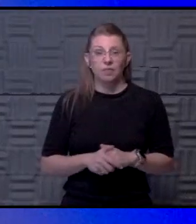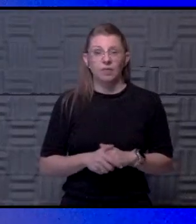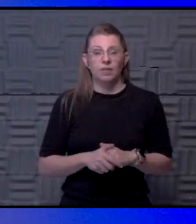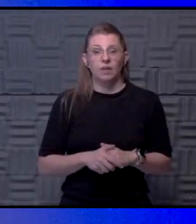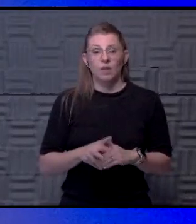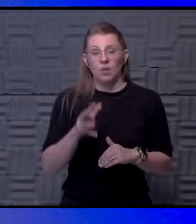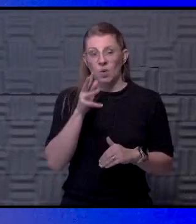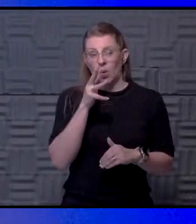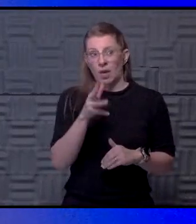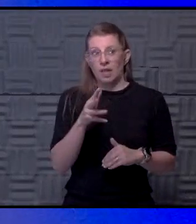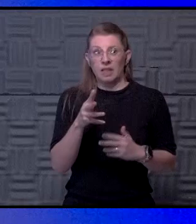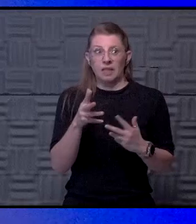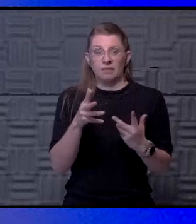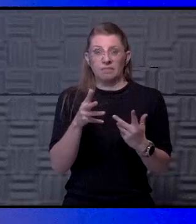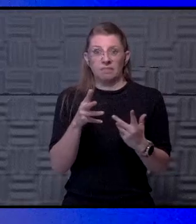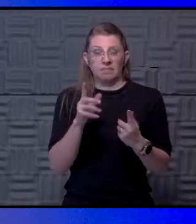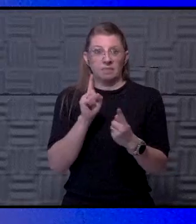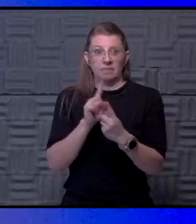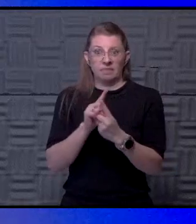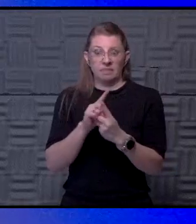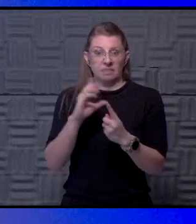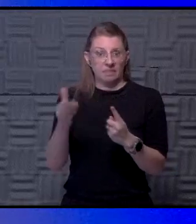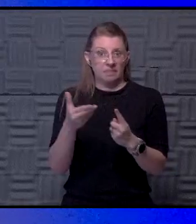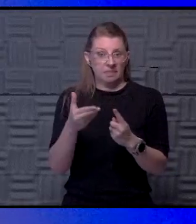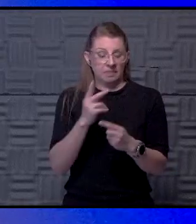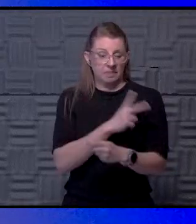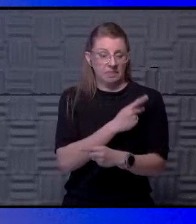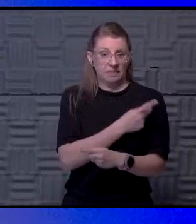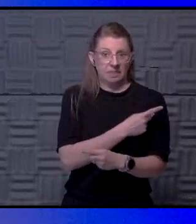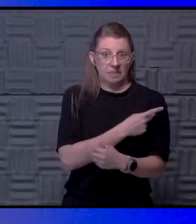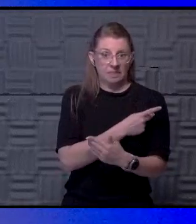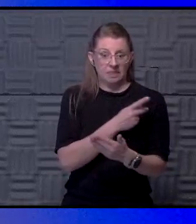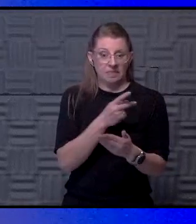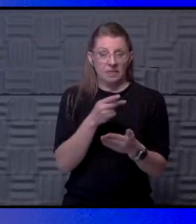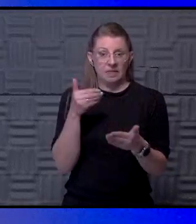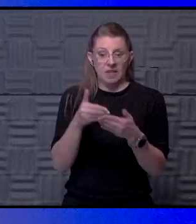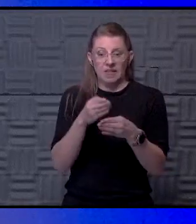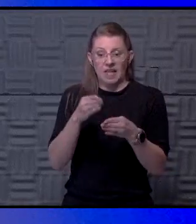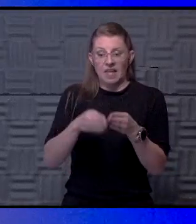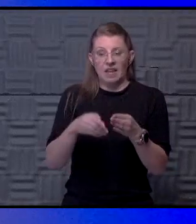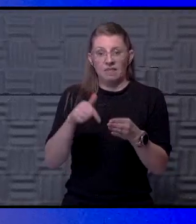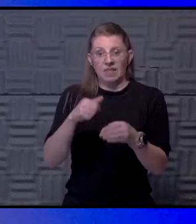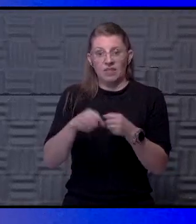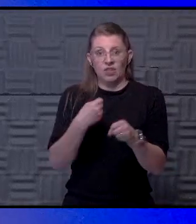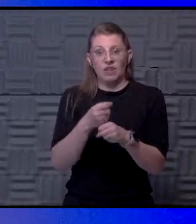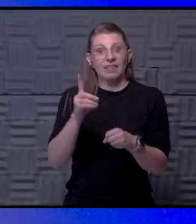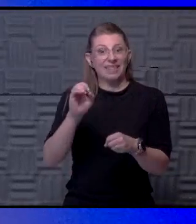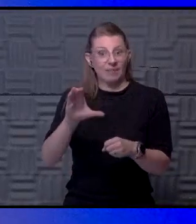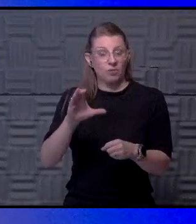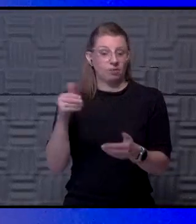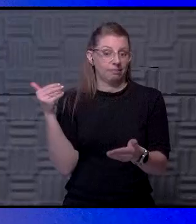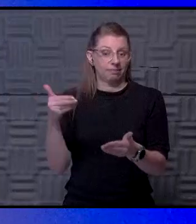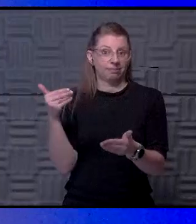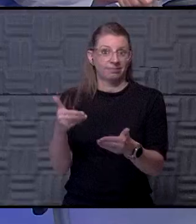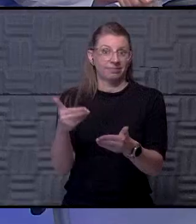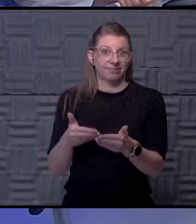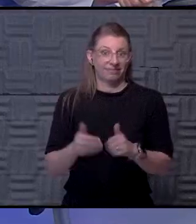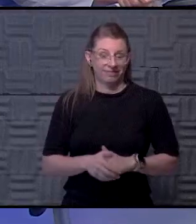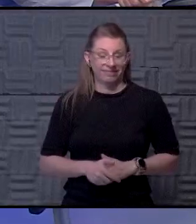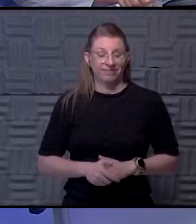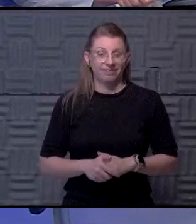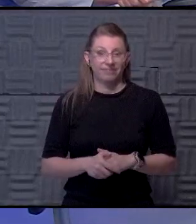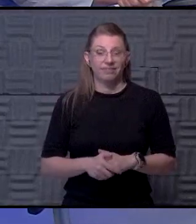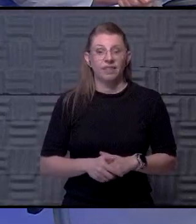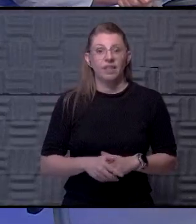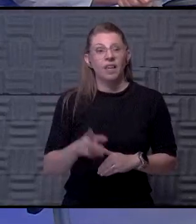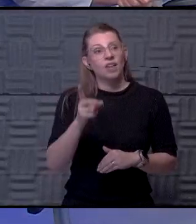start to see patients consultation at the end of this year, December. Coming up soon, isn't it? Yeah. So,